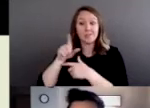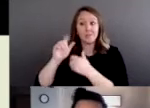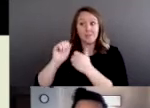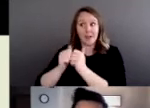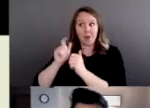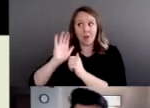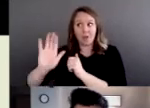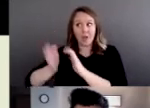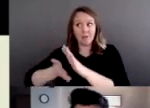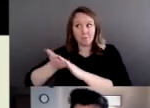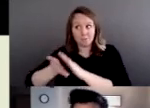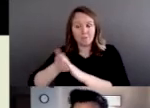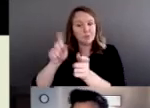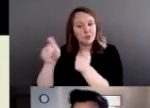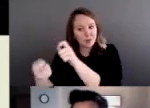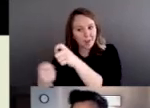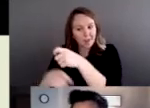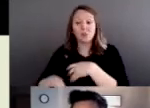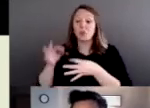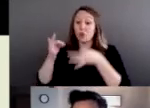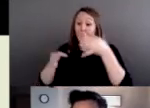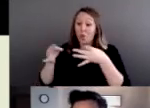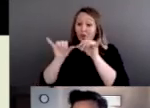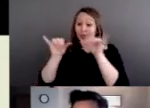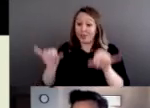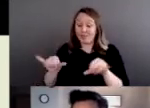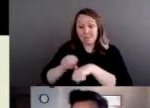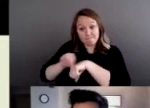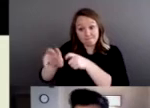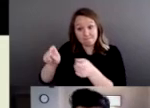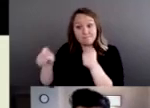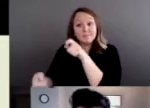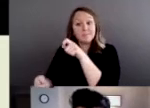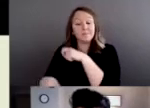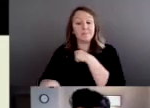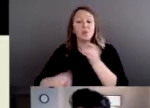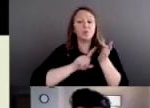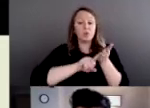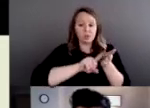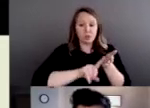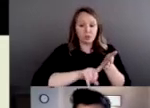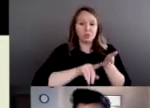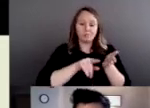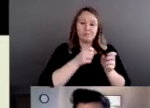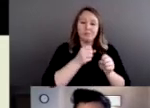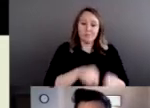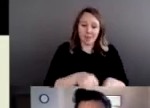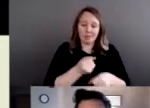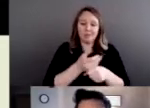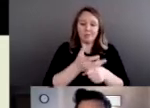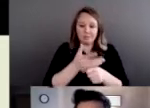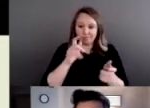court systems. And, you know, research in general can sometimes spark change. So,